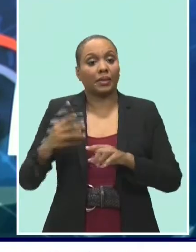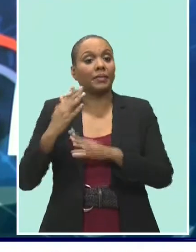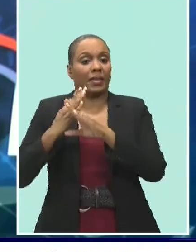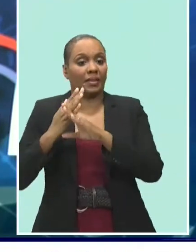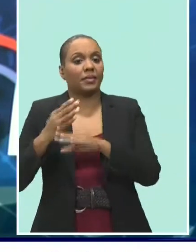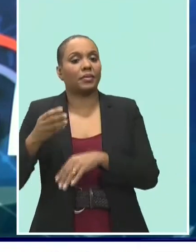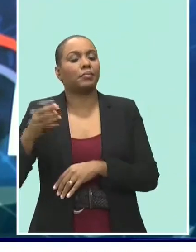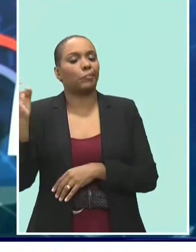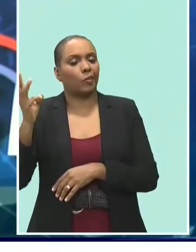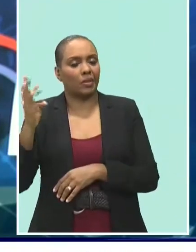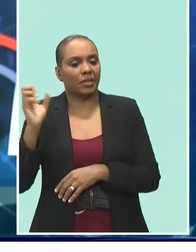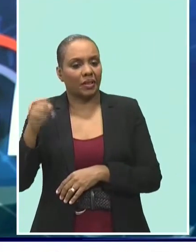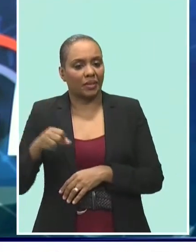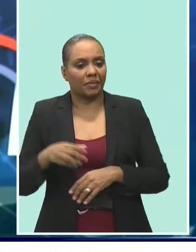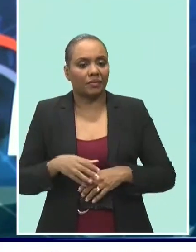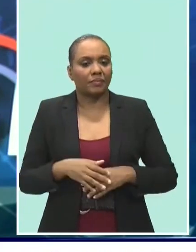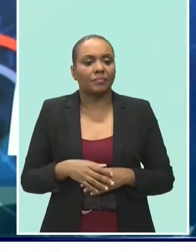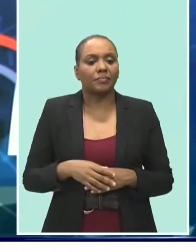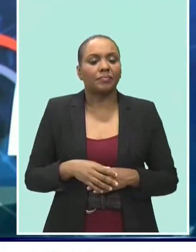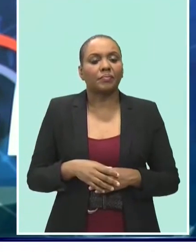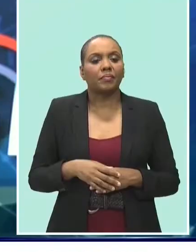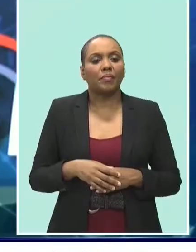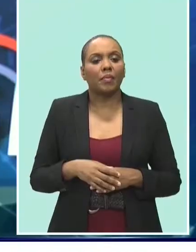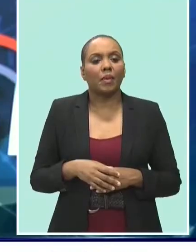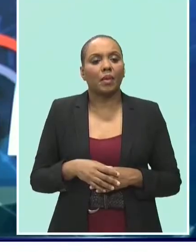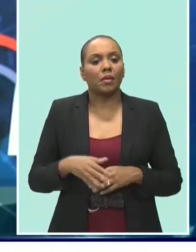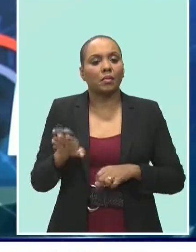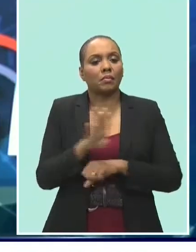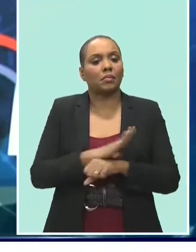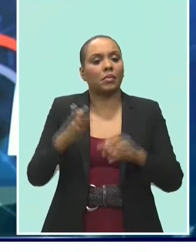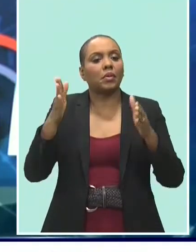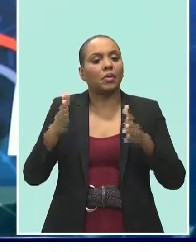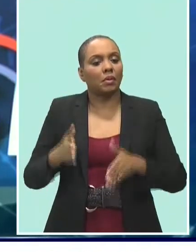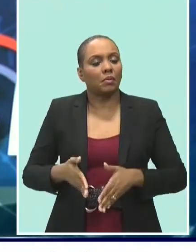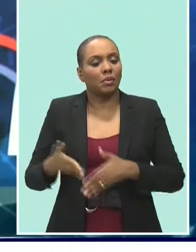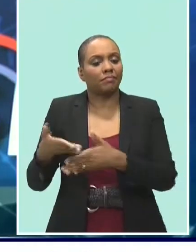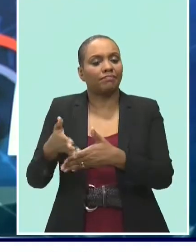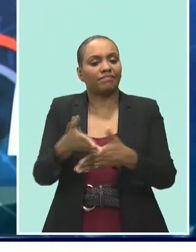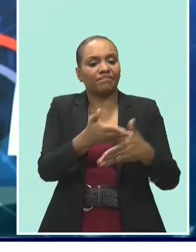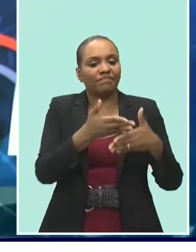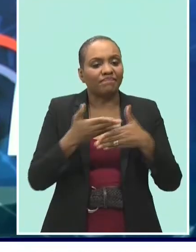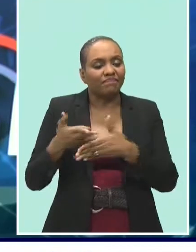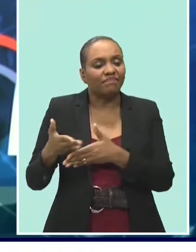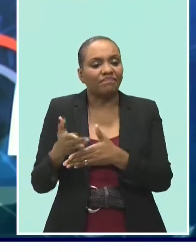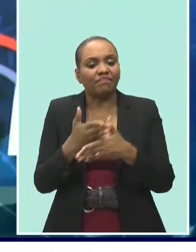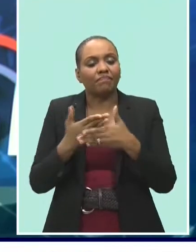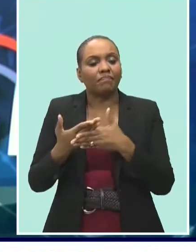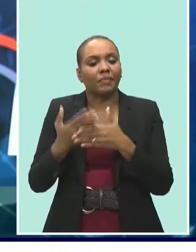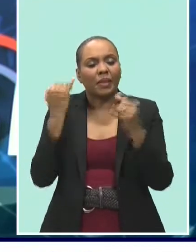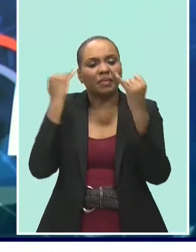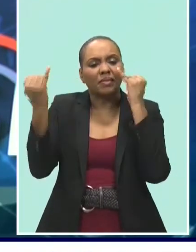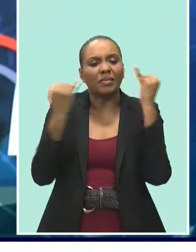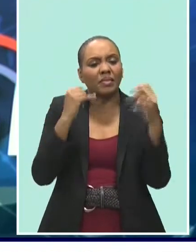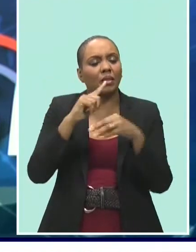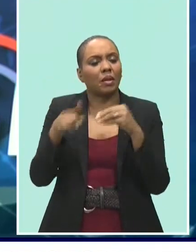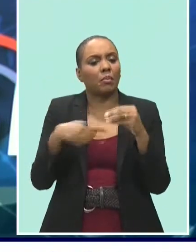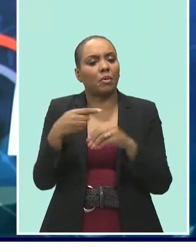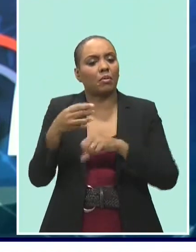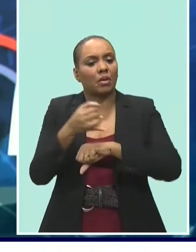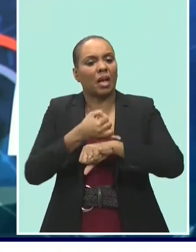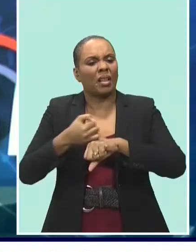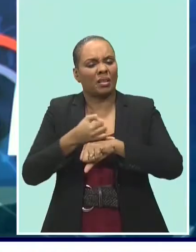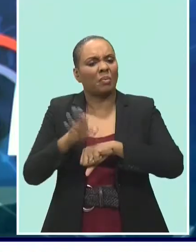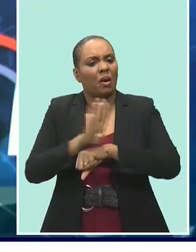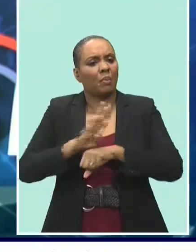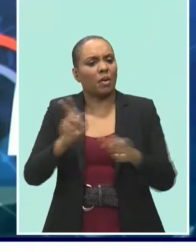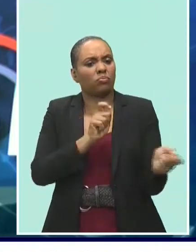The ideas weren't short in coming as Barbadians heeded the call to share their views for the transformation of the island. Barbadians